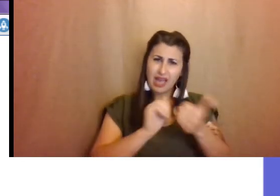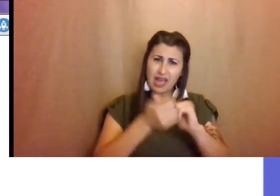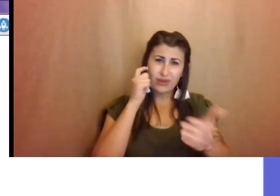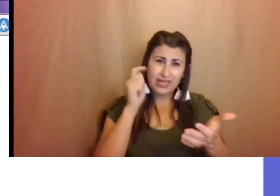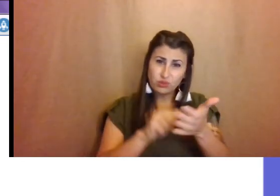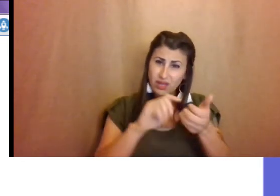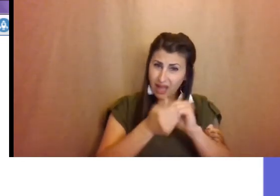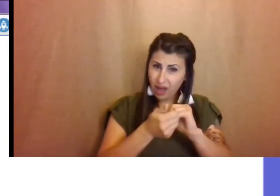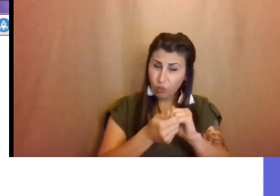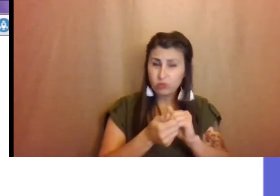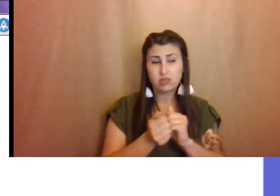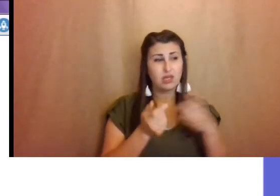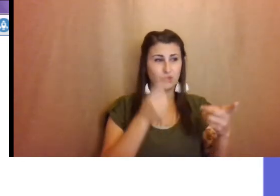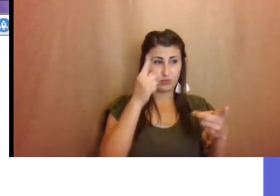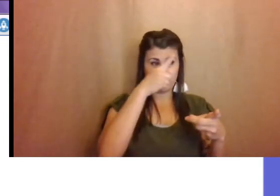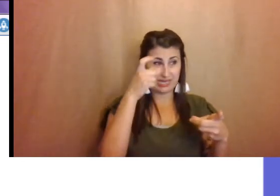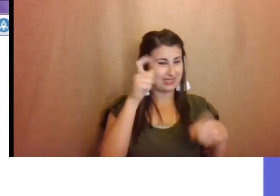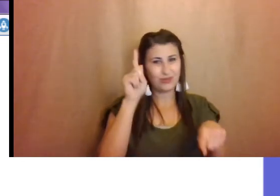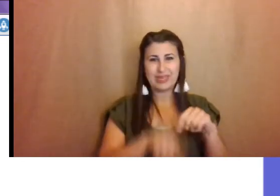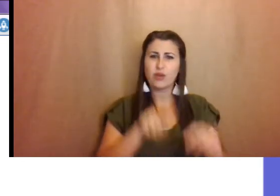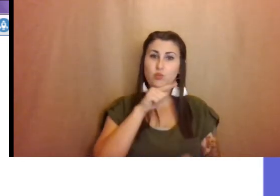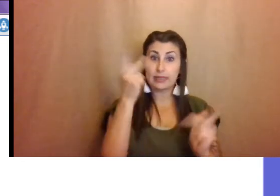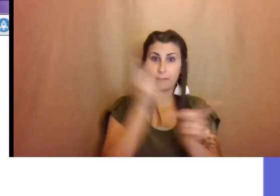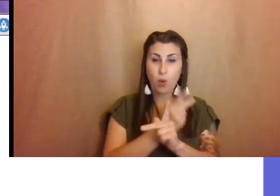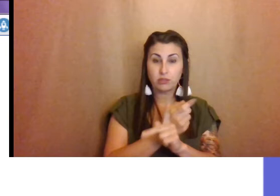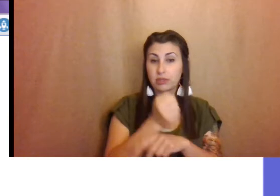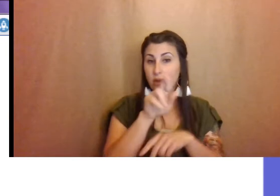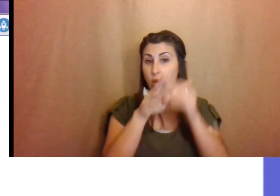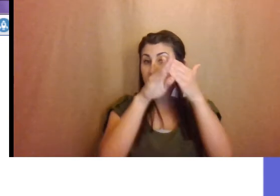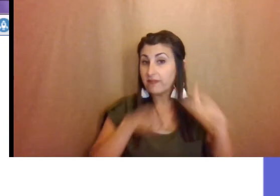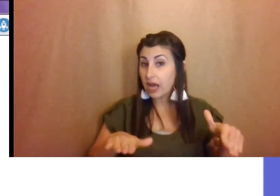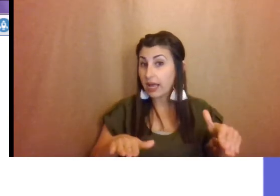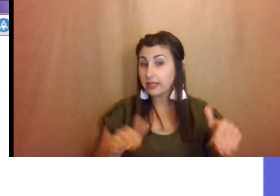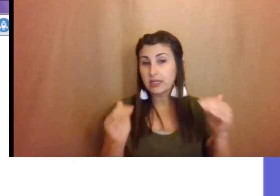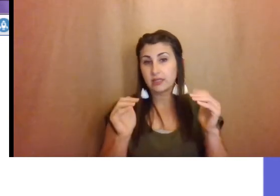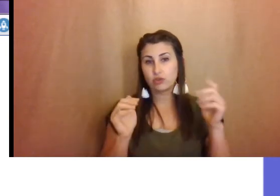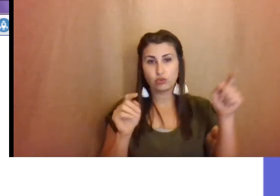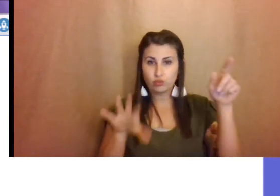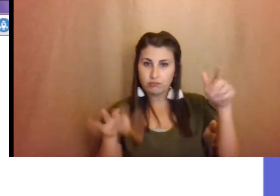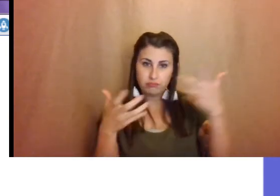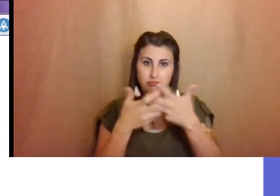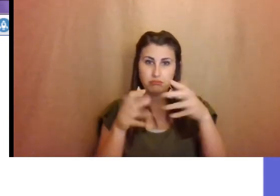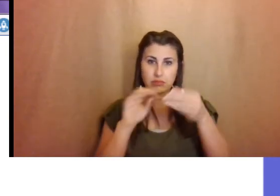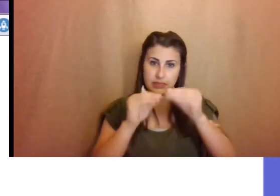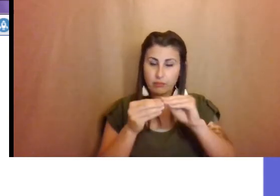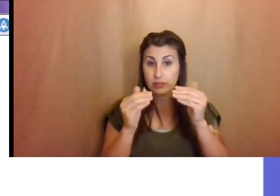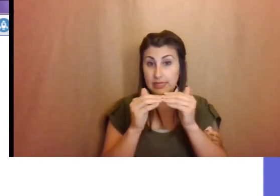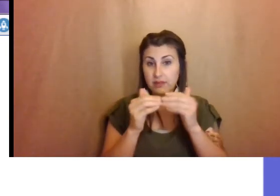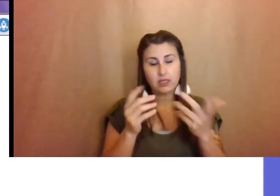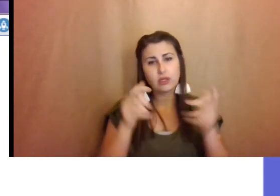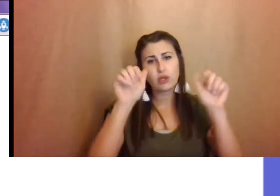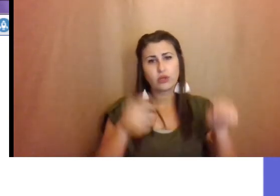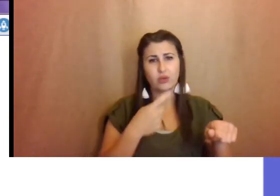And how could you tell? Since you can't really multiply or divide by anything to get this number